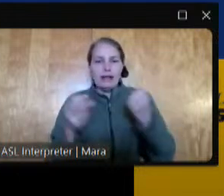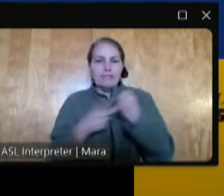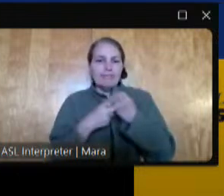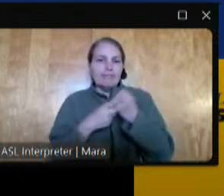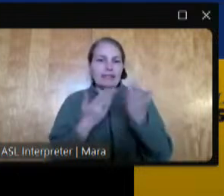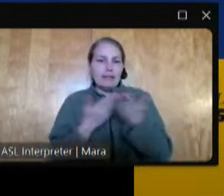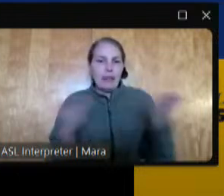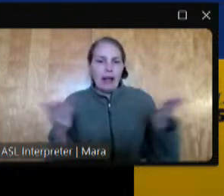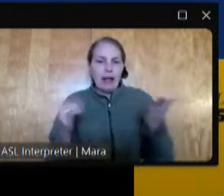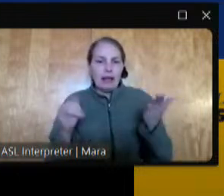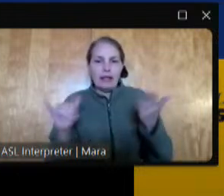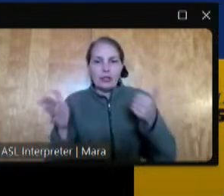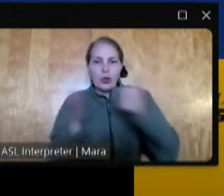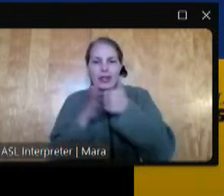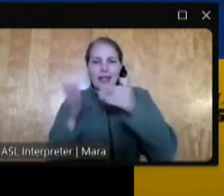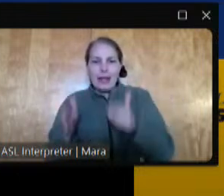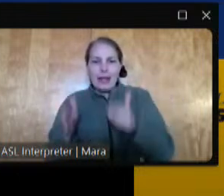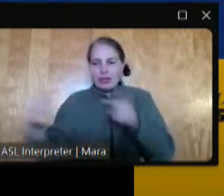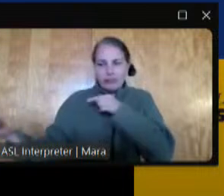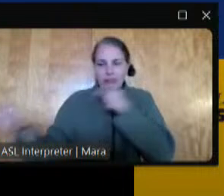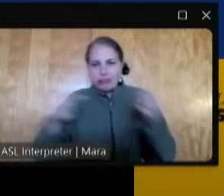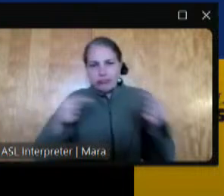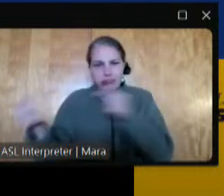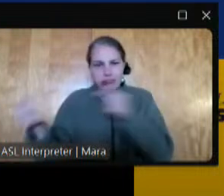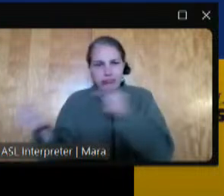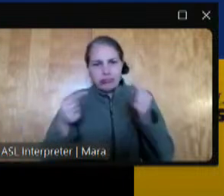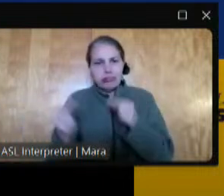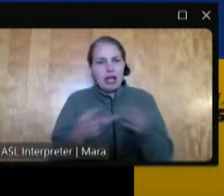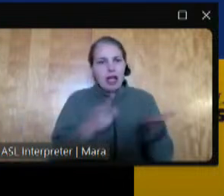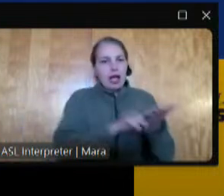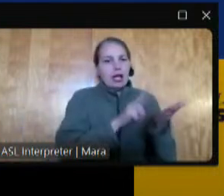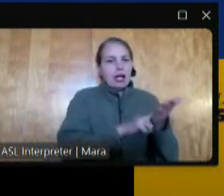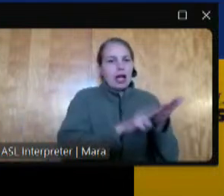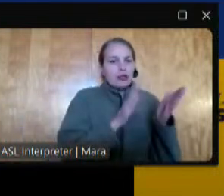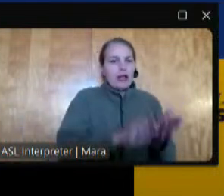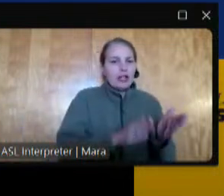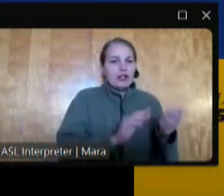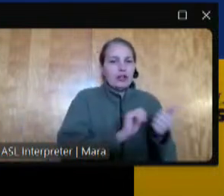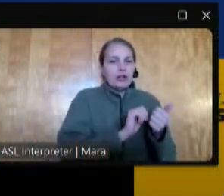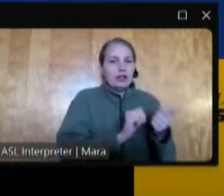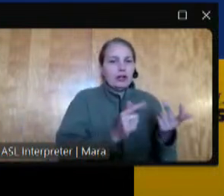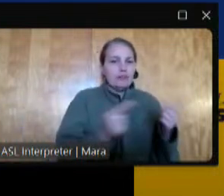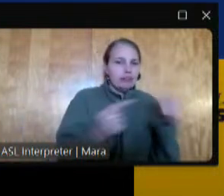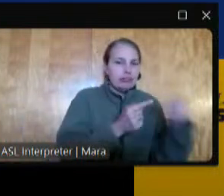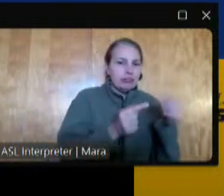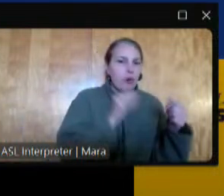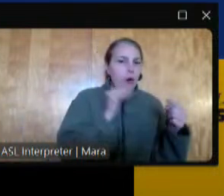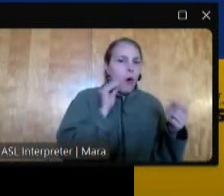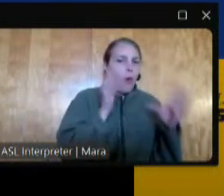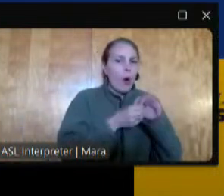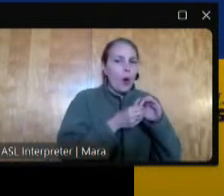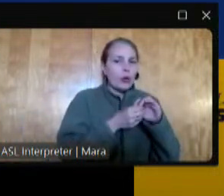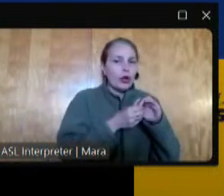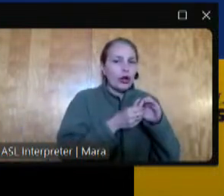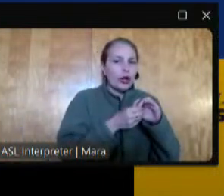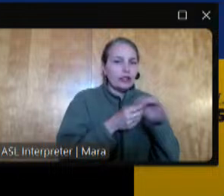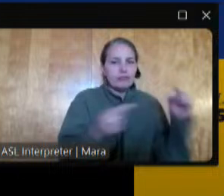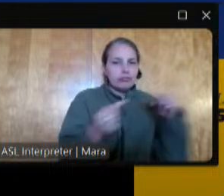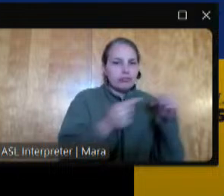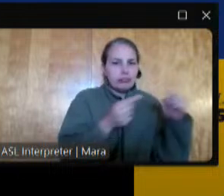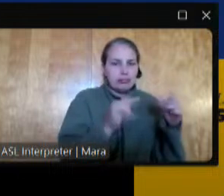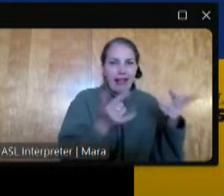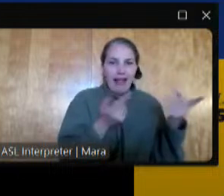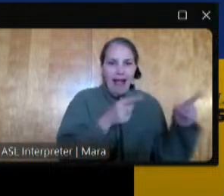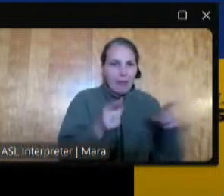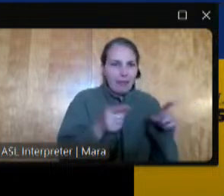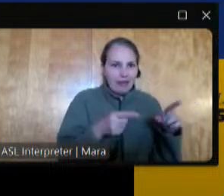rebuild occurs. Contractor versus homeowner disputes, those happen routinely as builds